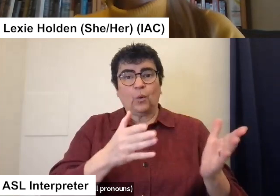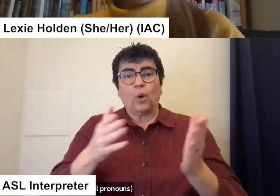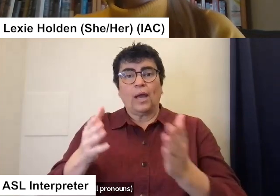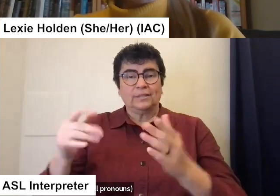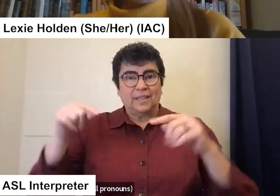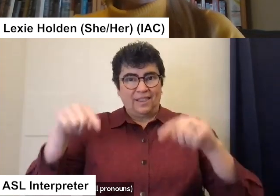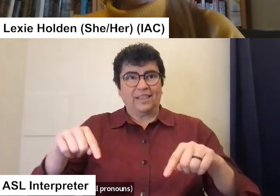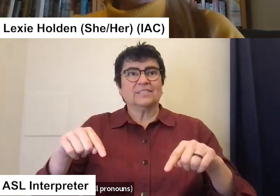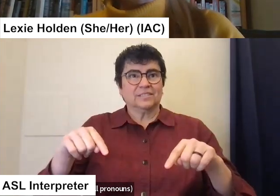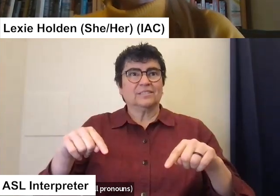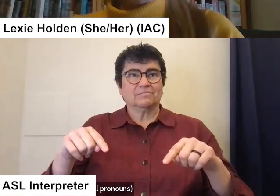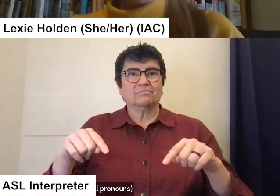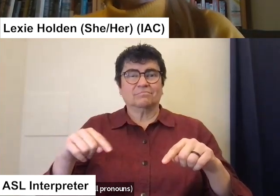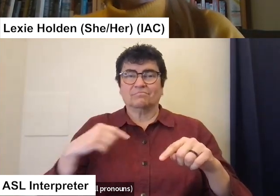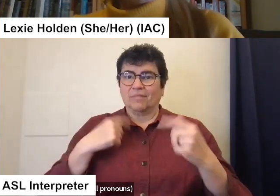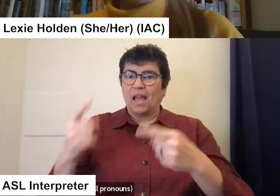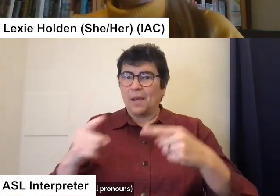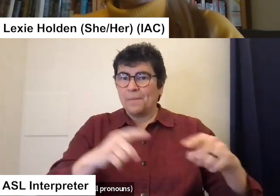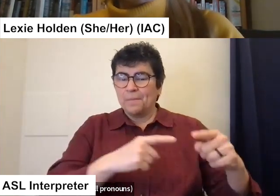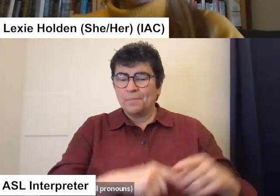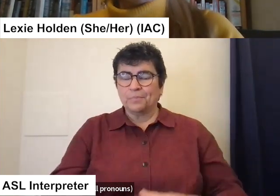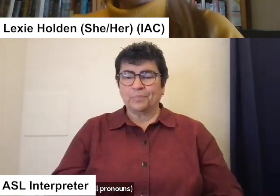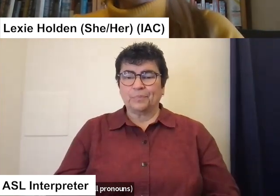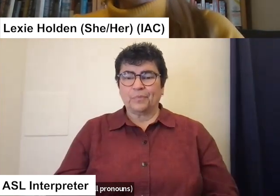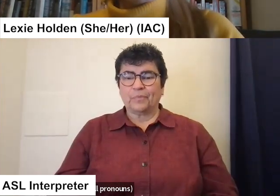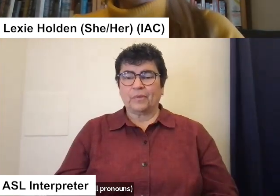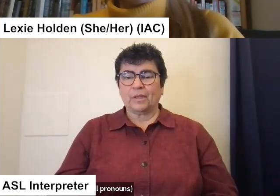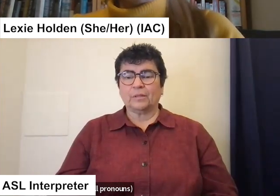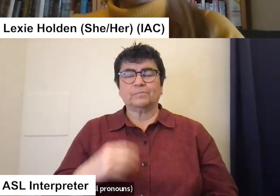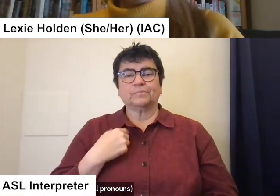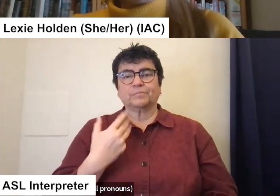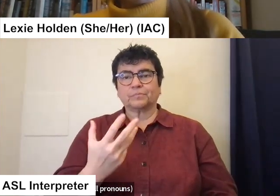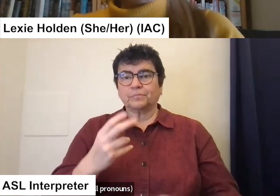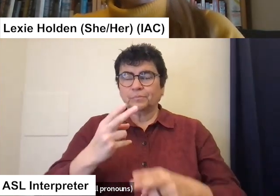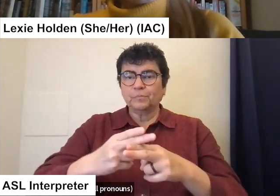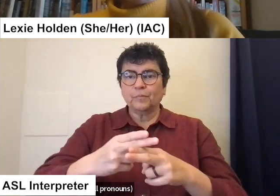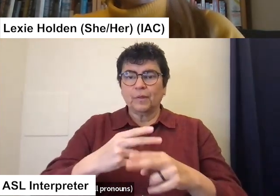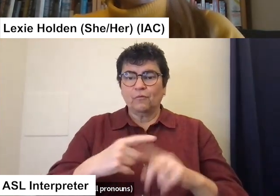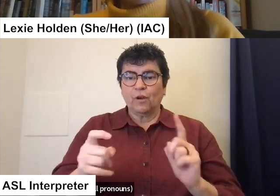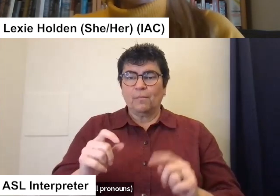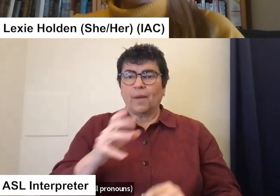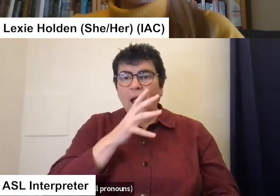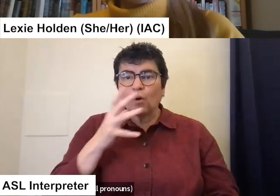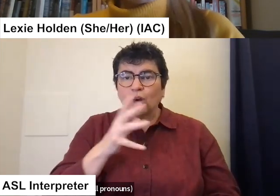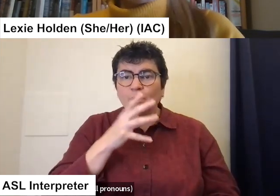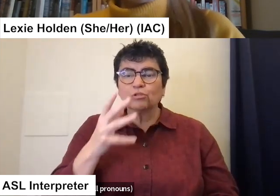this takes place. I did wanted to mention that from the